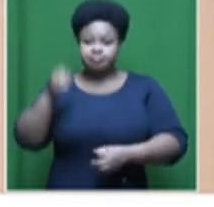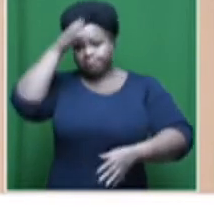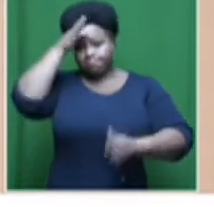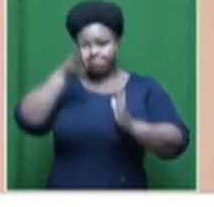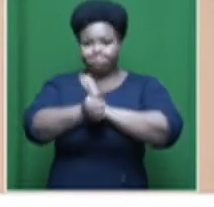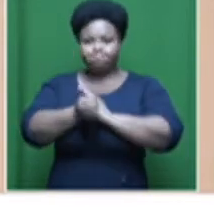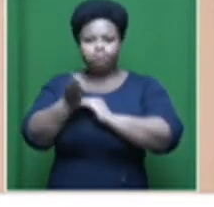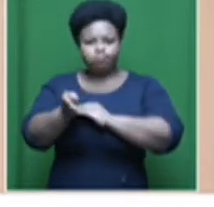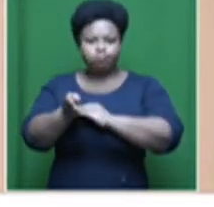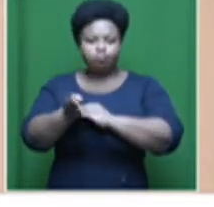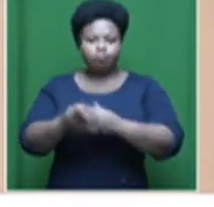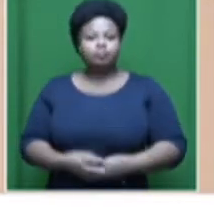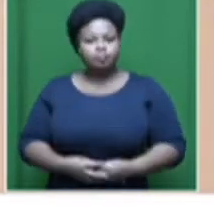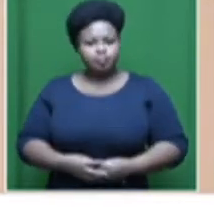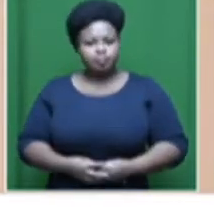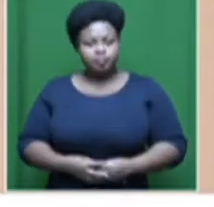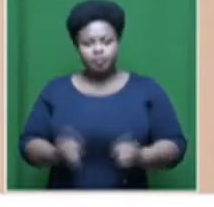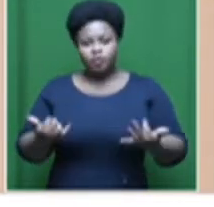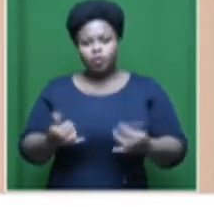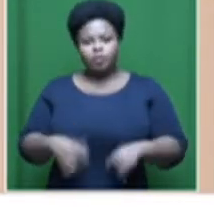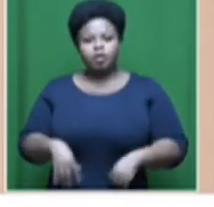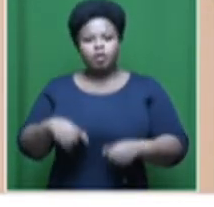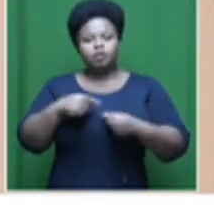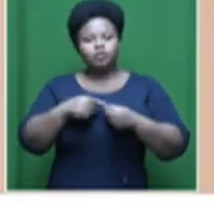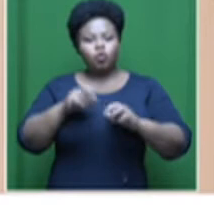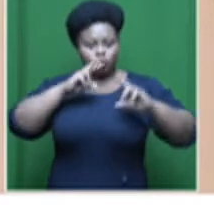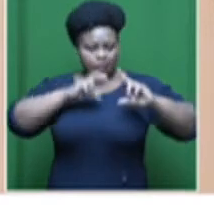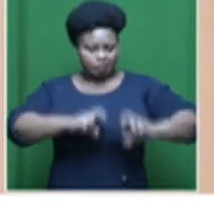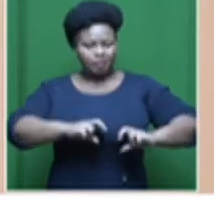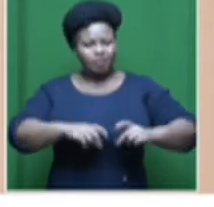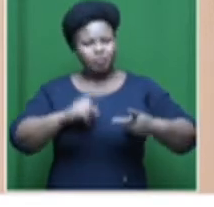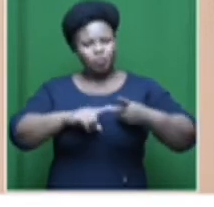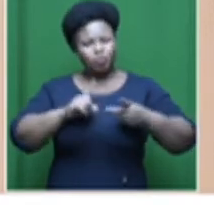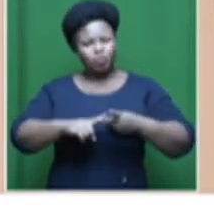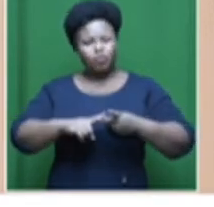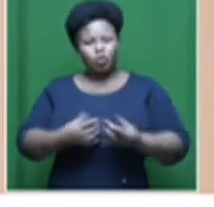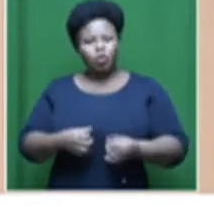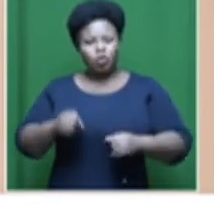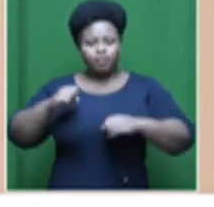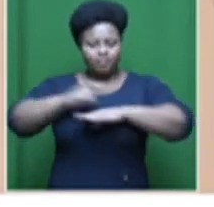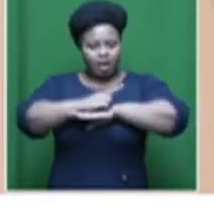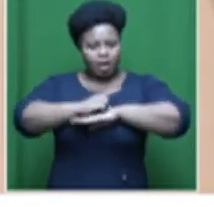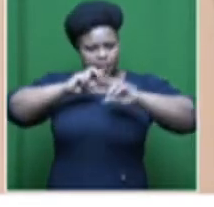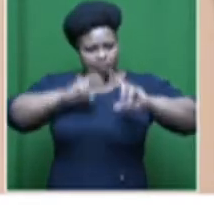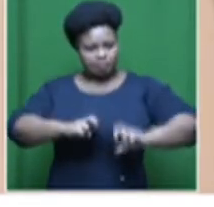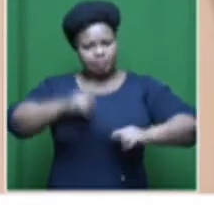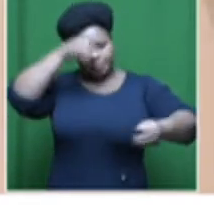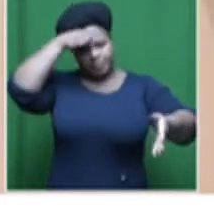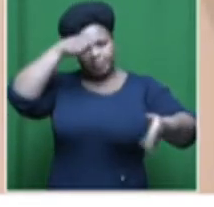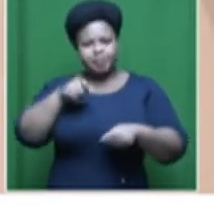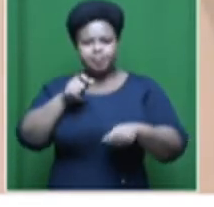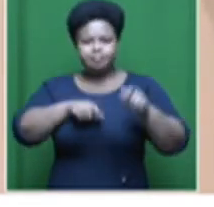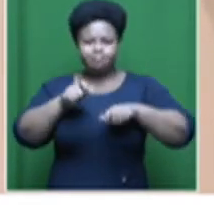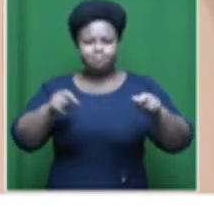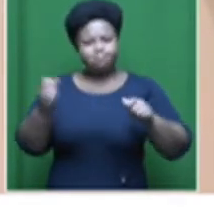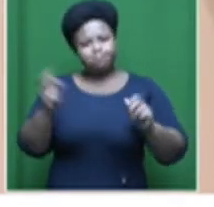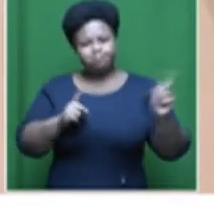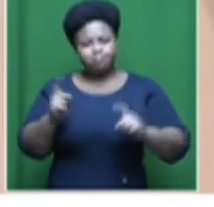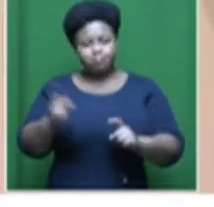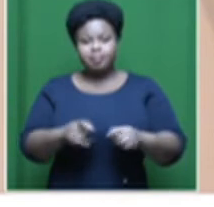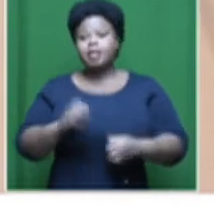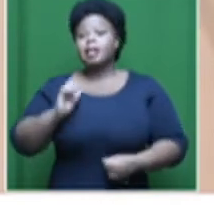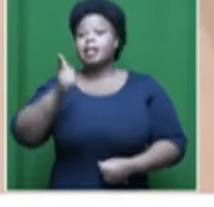experts in the field of genomic surveillance and in the field of epidemiology. And I'm sure when we get to the question and